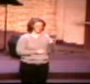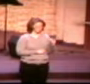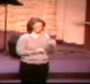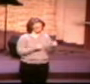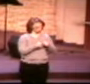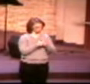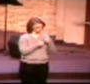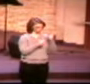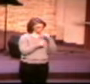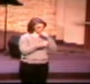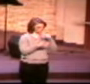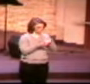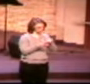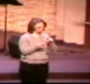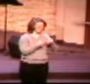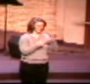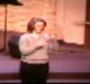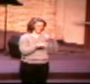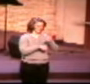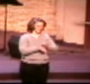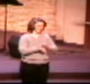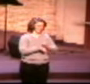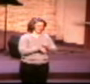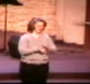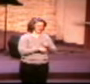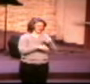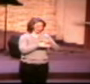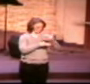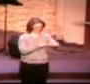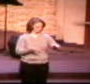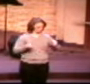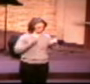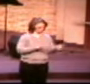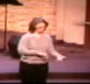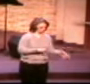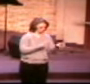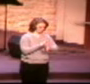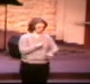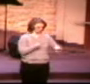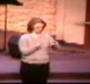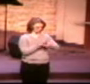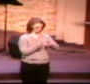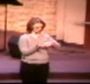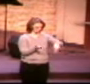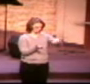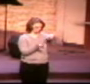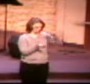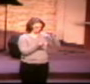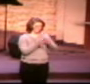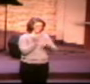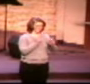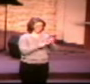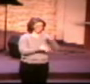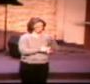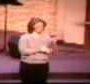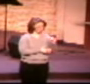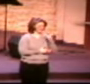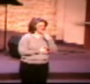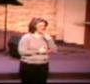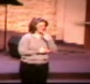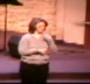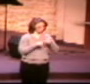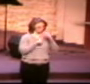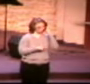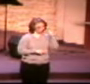first letter to these churches. After the death and the resurrection of Jesus, John says, "But